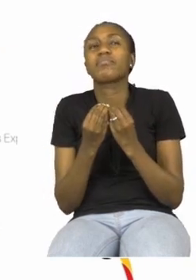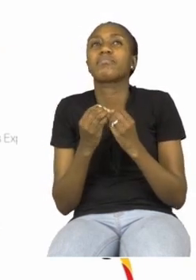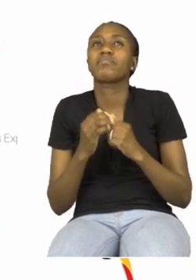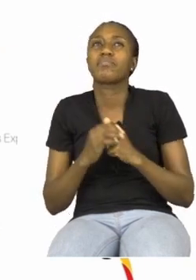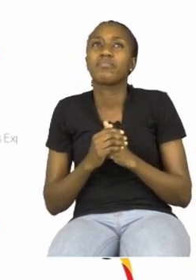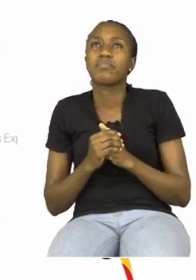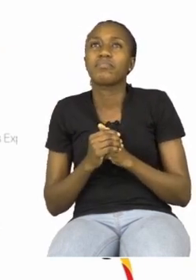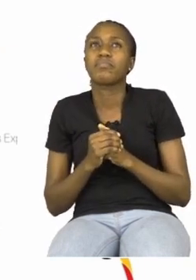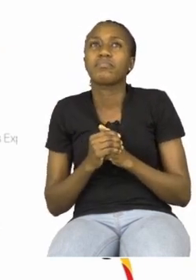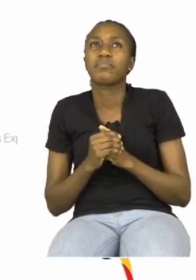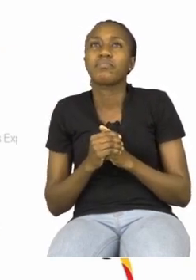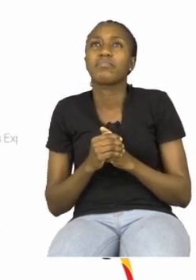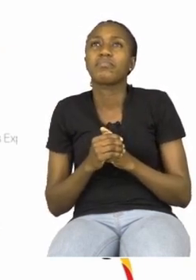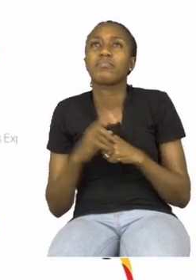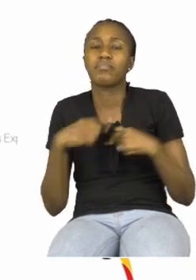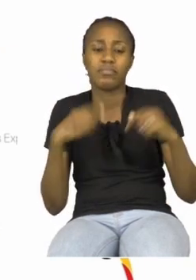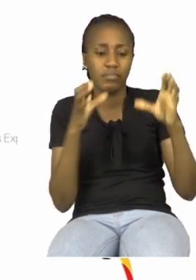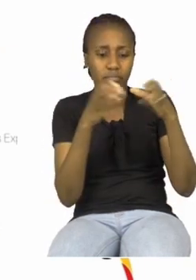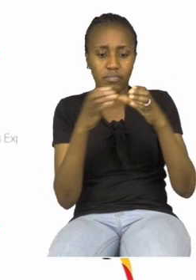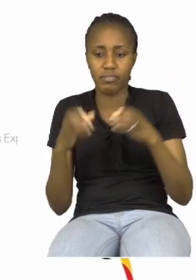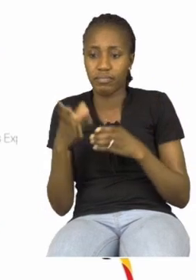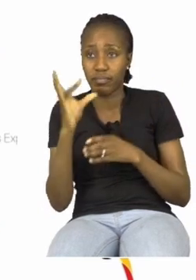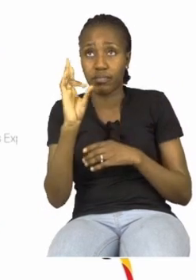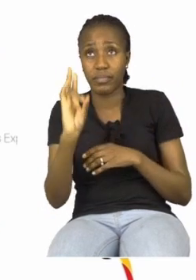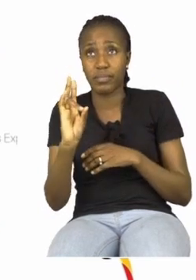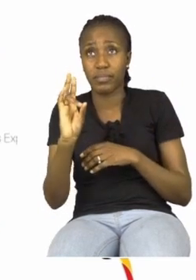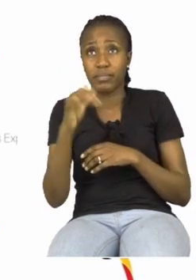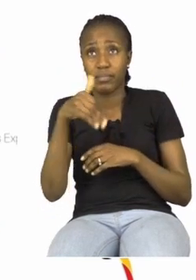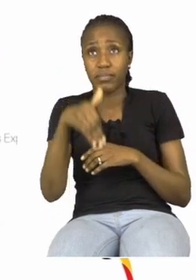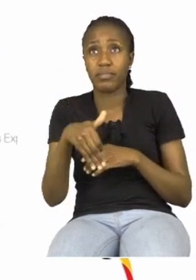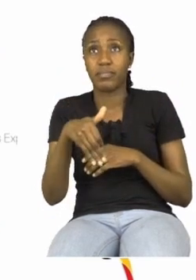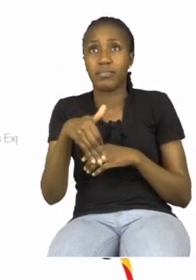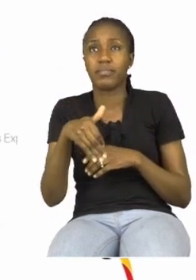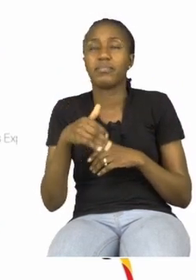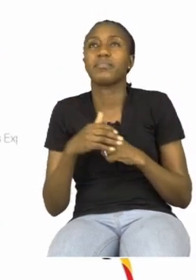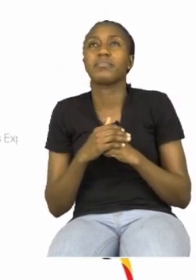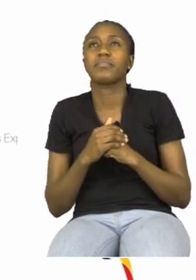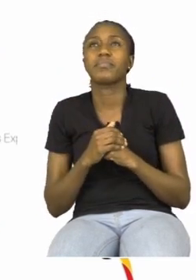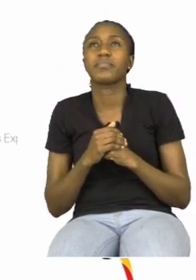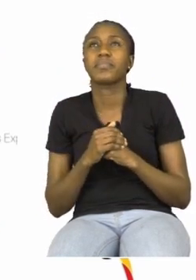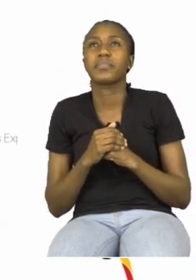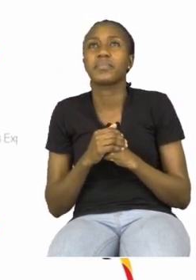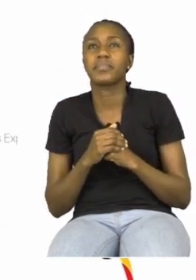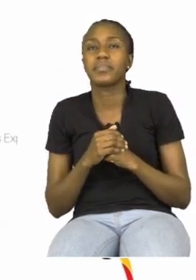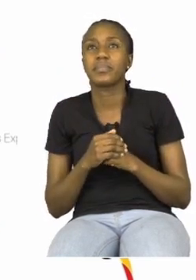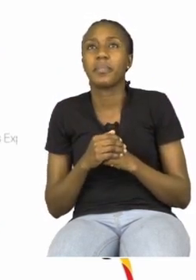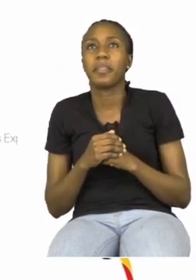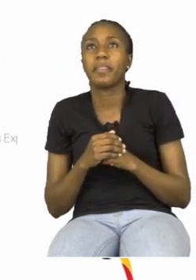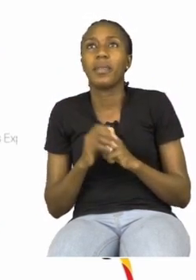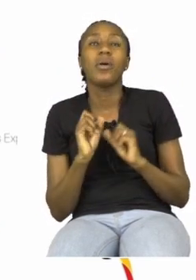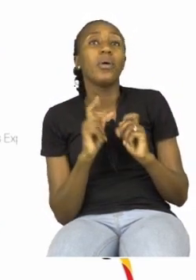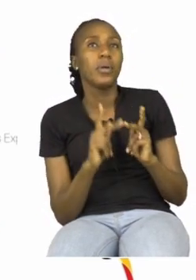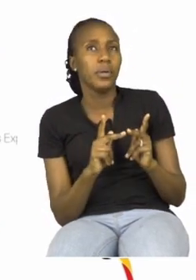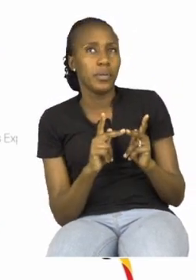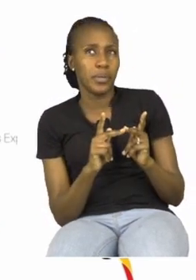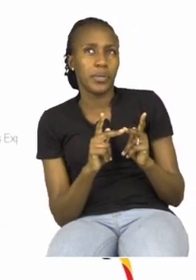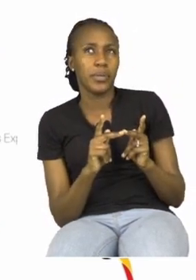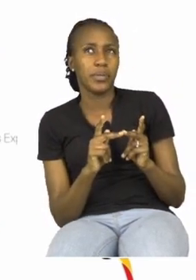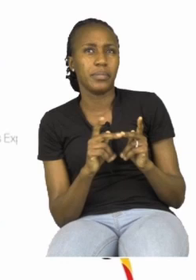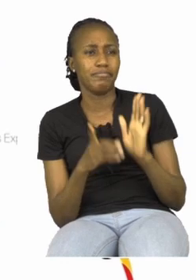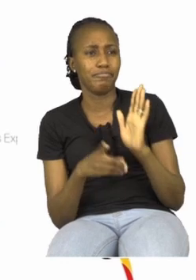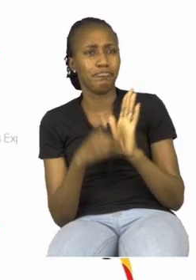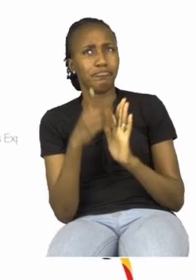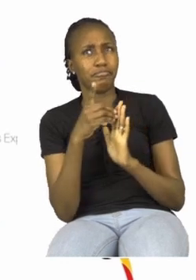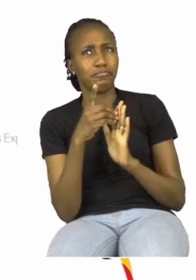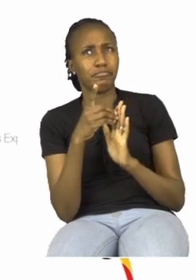Namibian clubs that are part of the federation or that actually make up cycling in Namibia. All right, now looking at some of the development plans